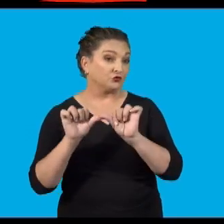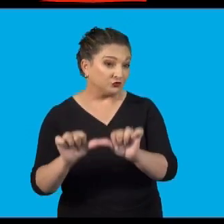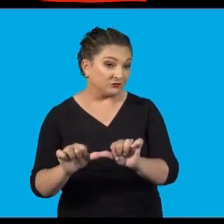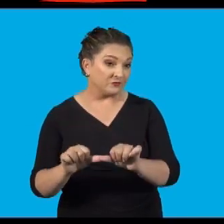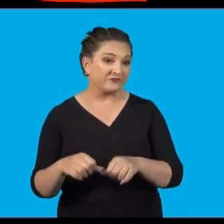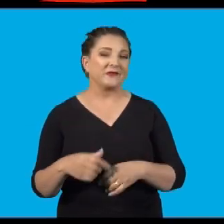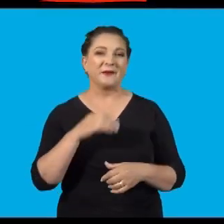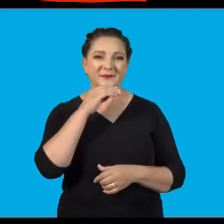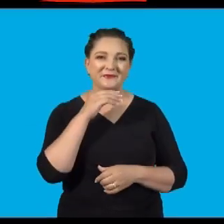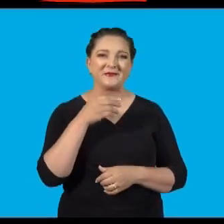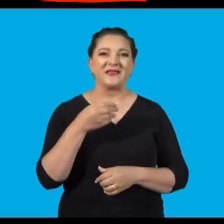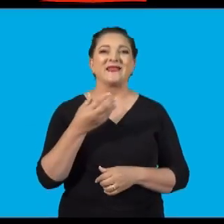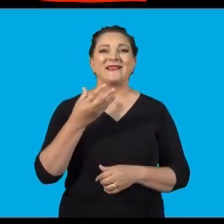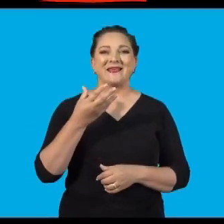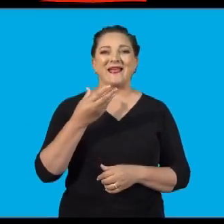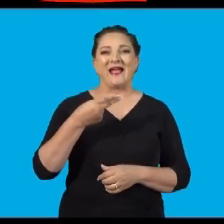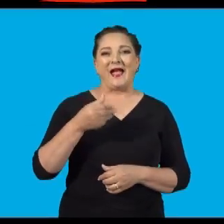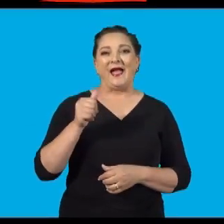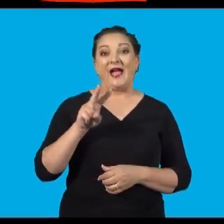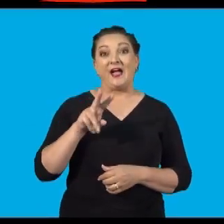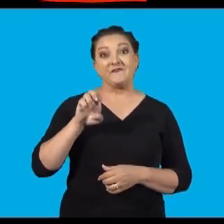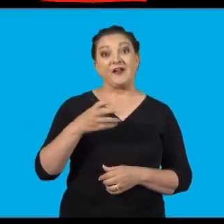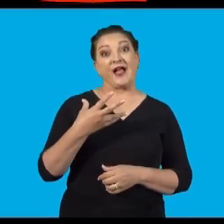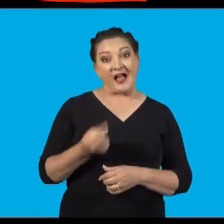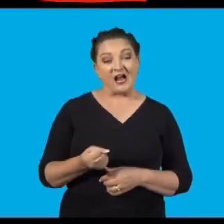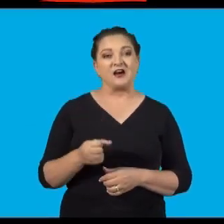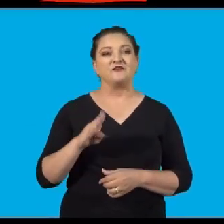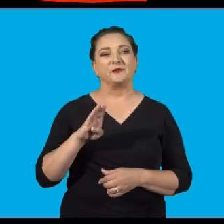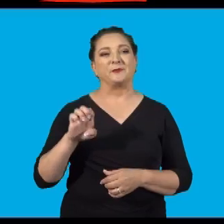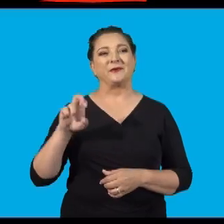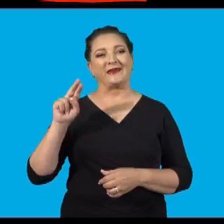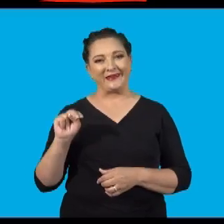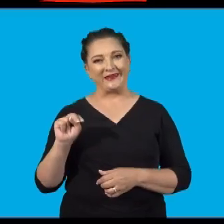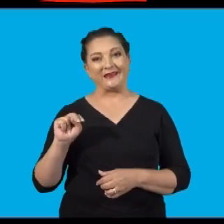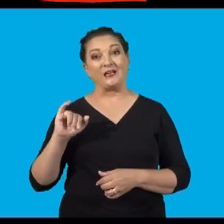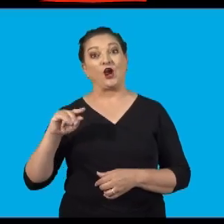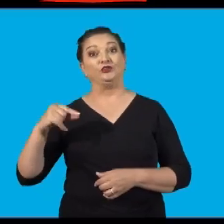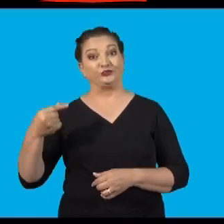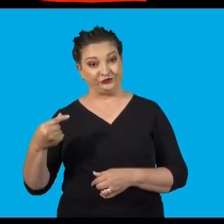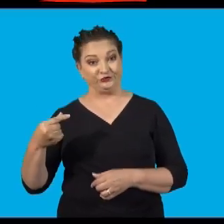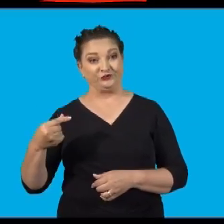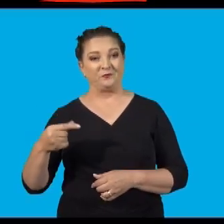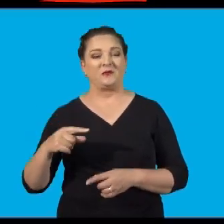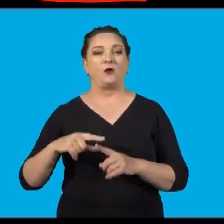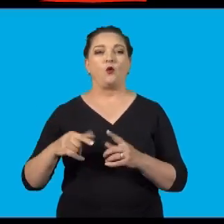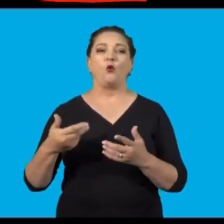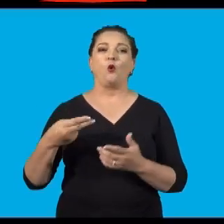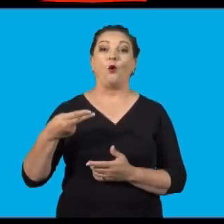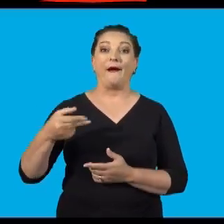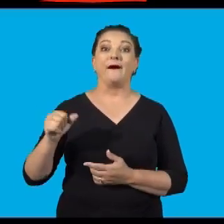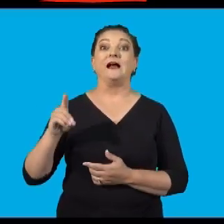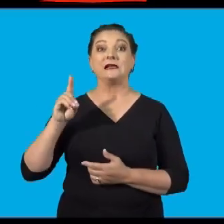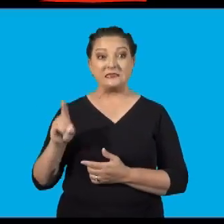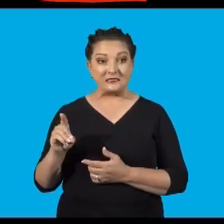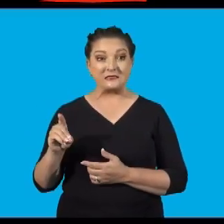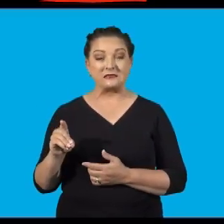tense, it's have been, and there's your ing, and had been, and there's the ing for the continuous tense.